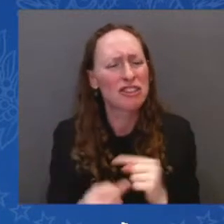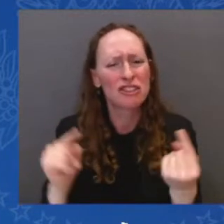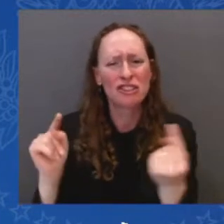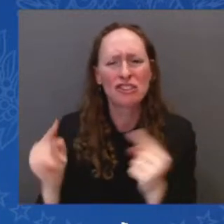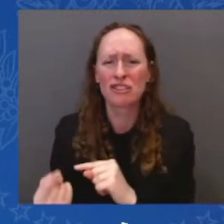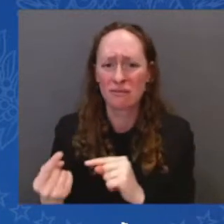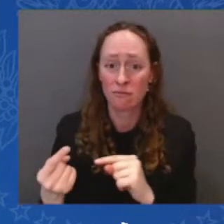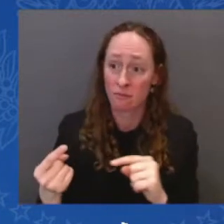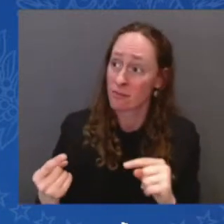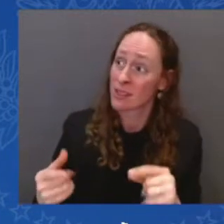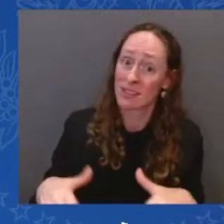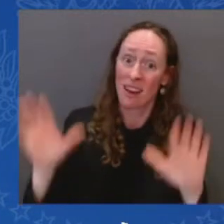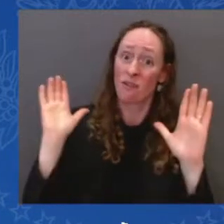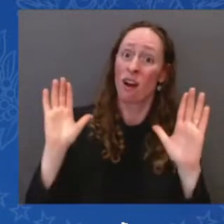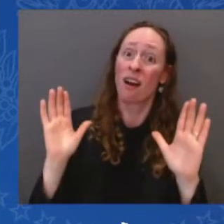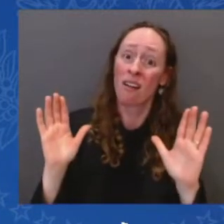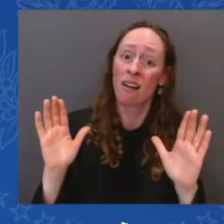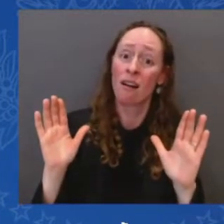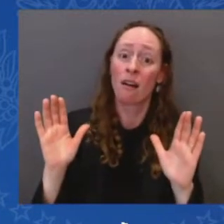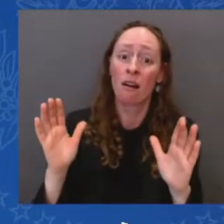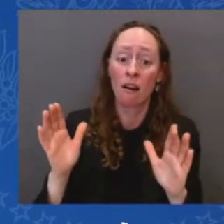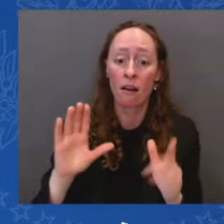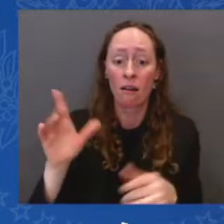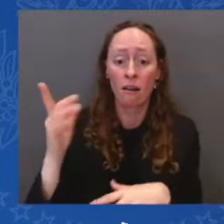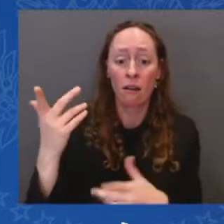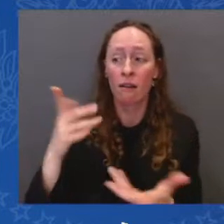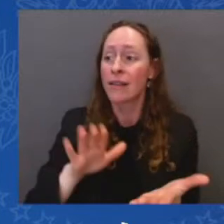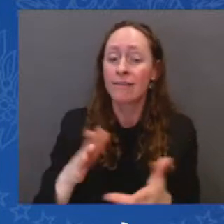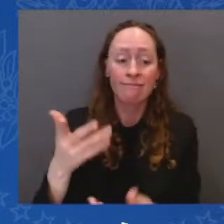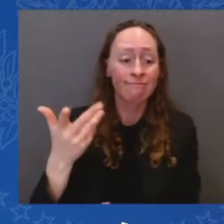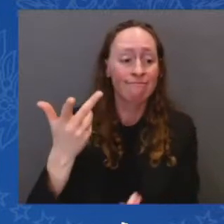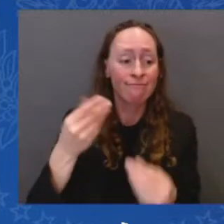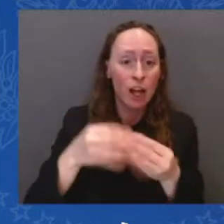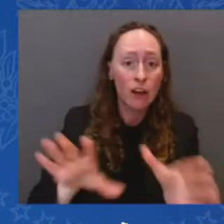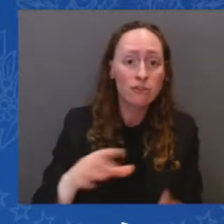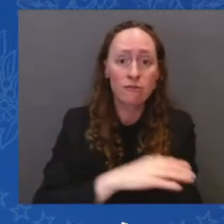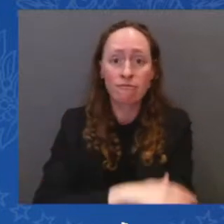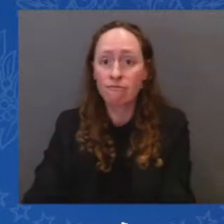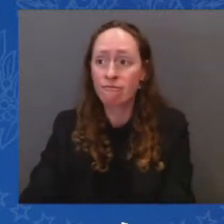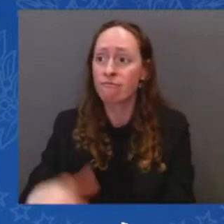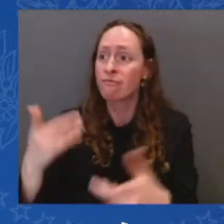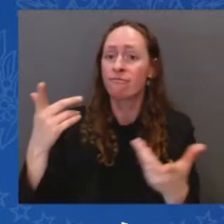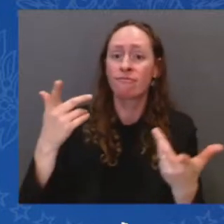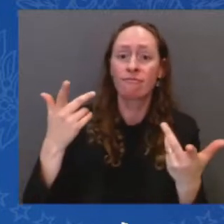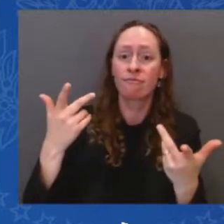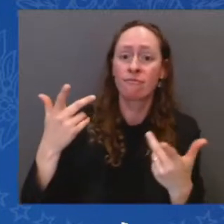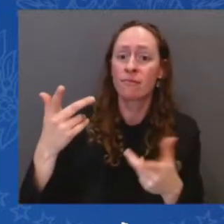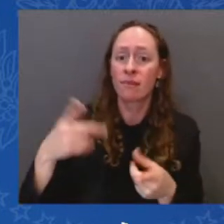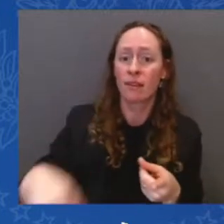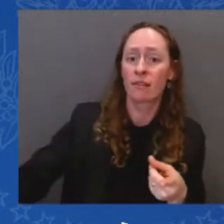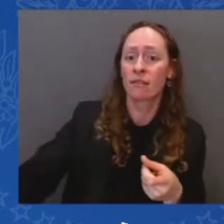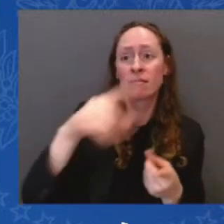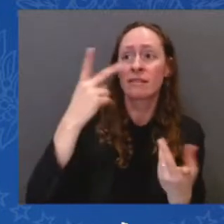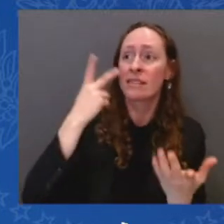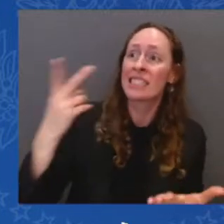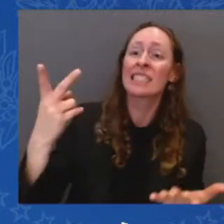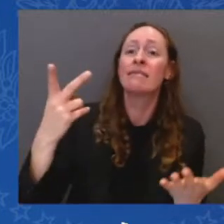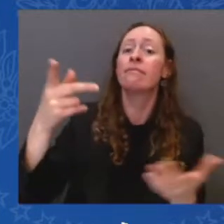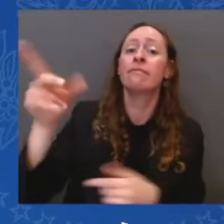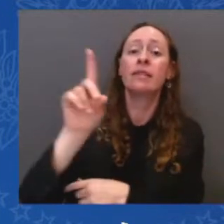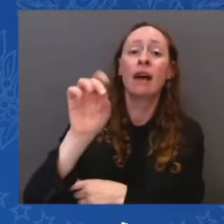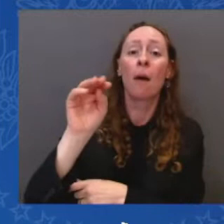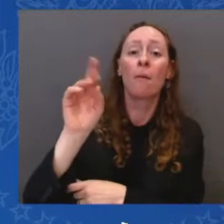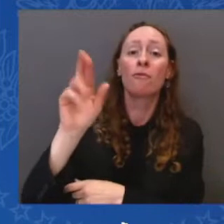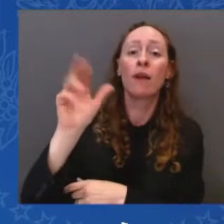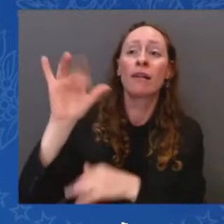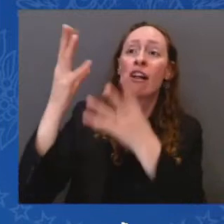limbs and shed their blood to see this great experiment in democracy perish from this earth. No,